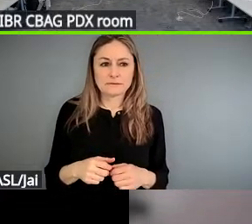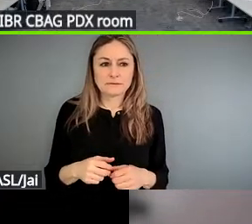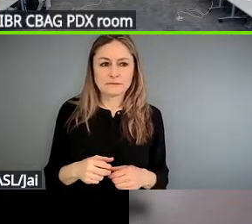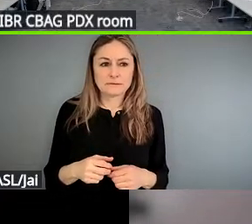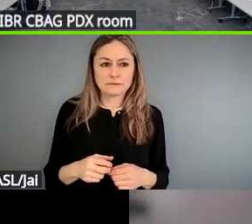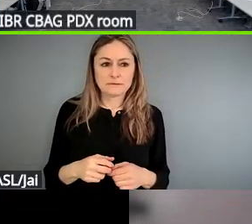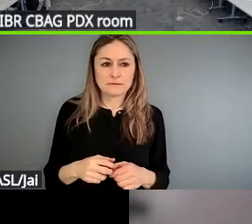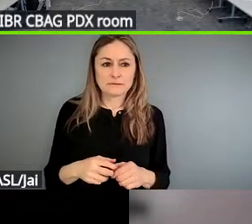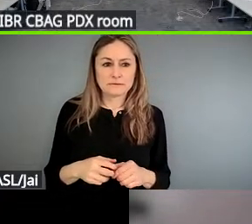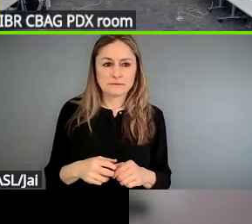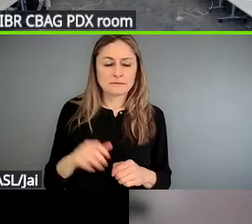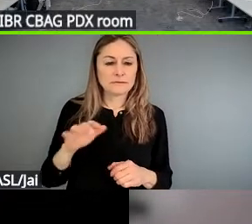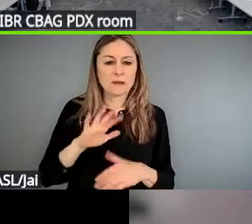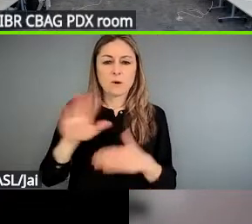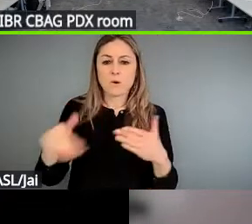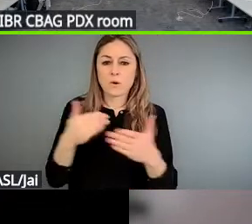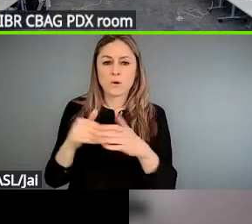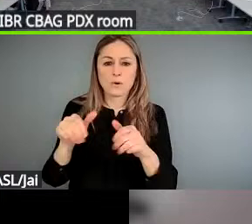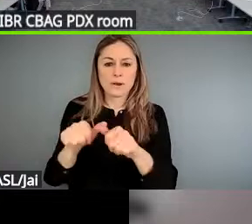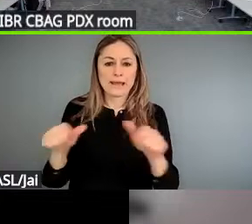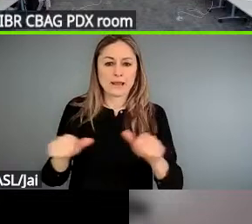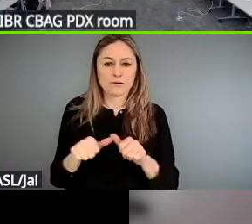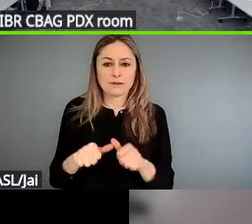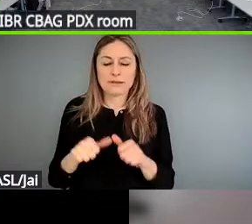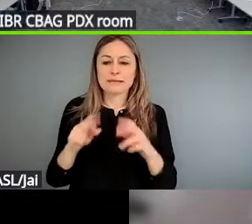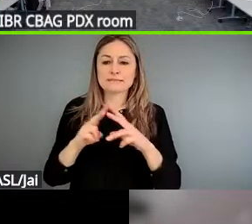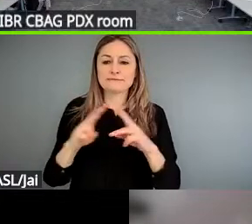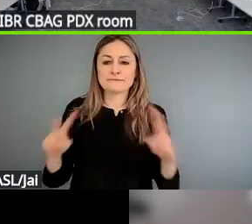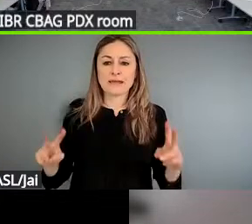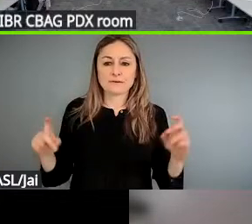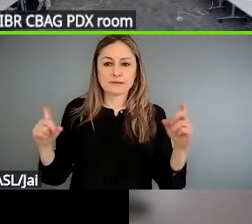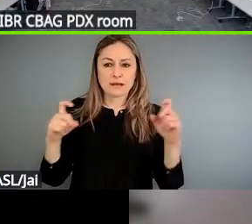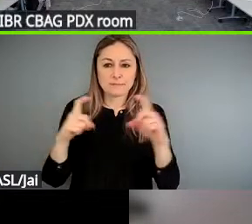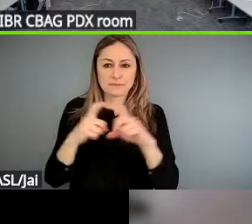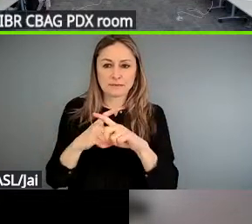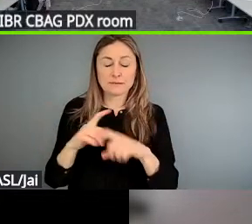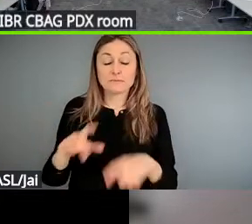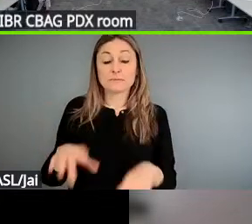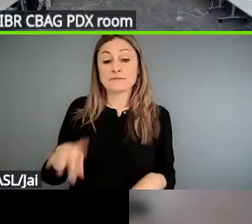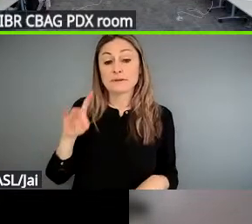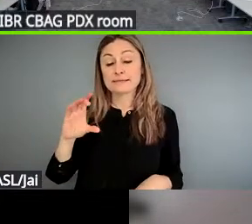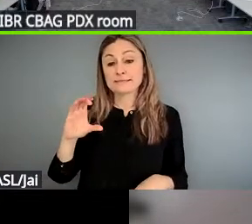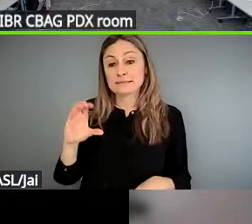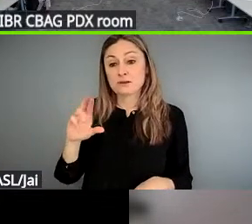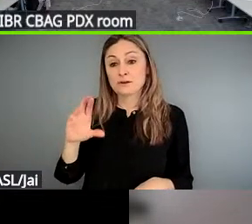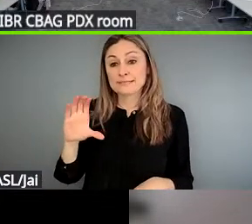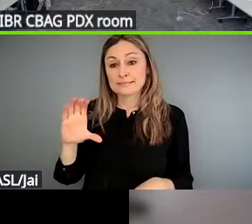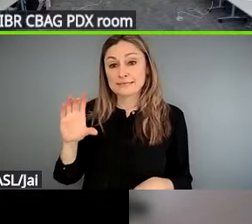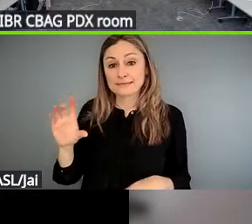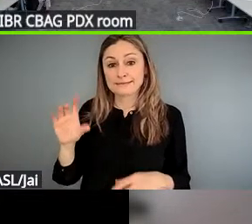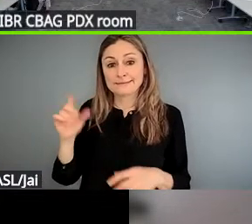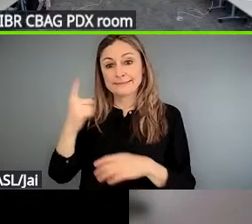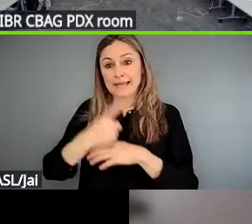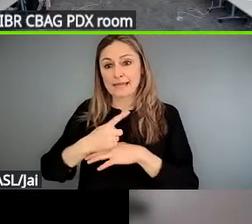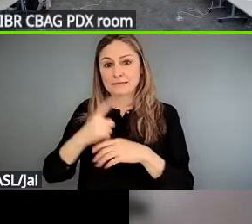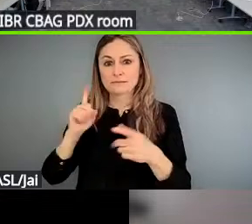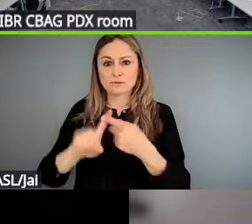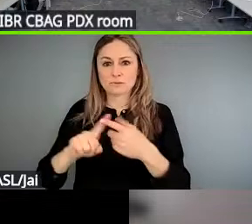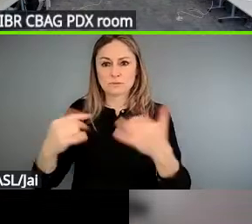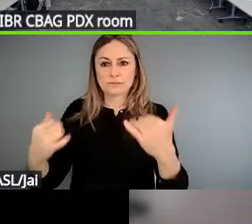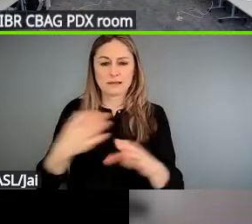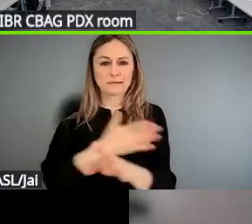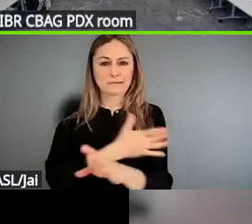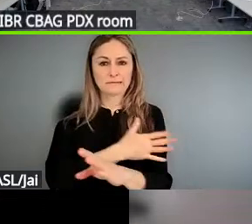That whole area is very, very complicated. We've known this from CRC days to now, and I don't want to get